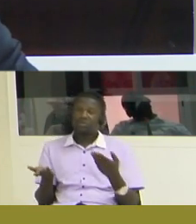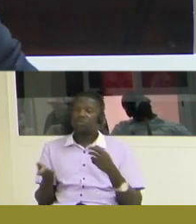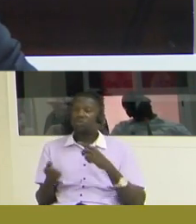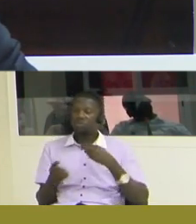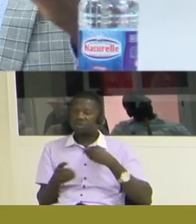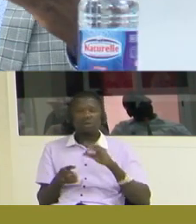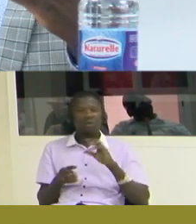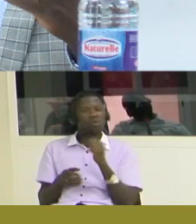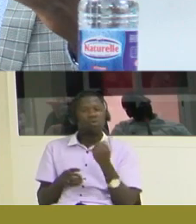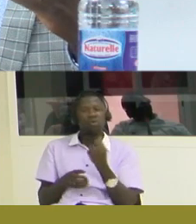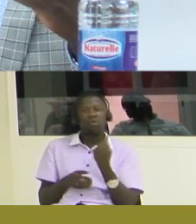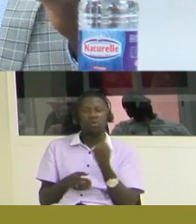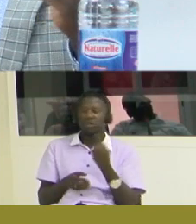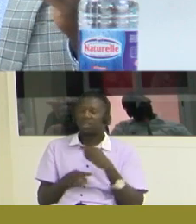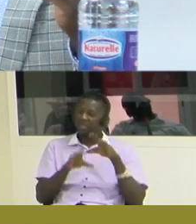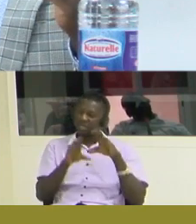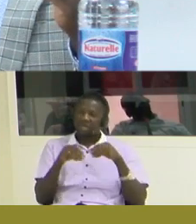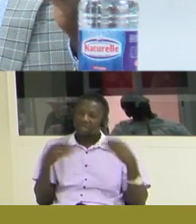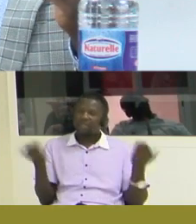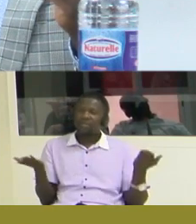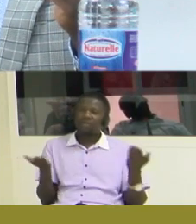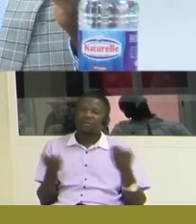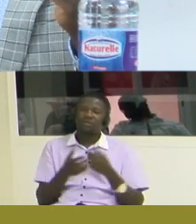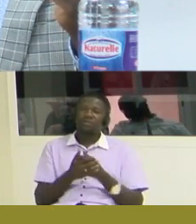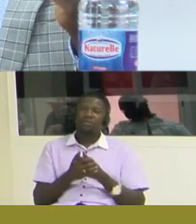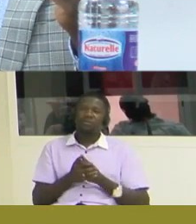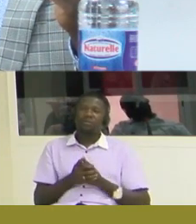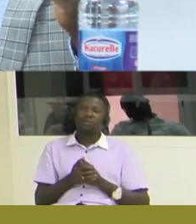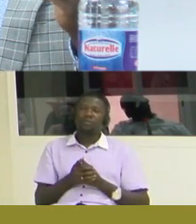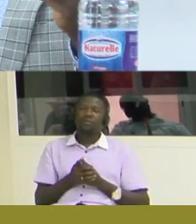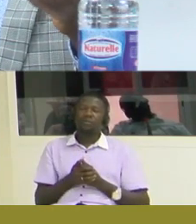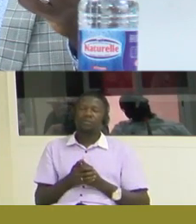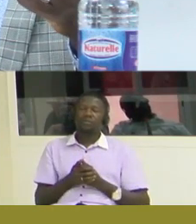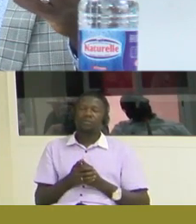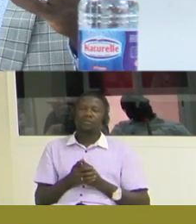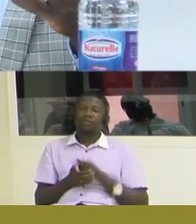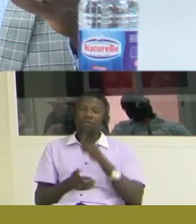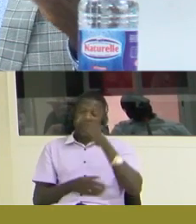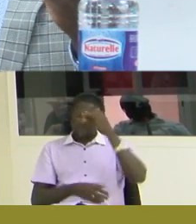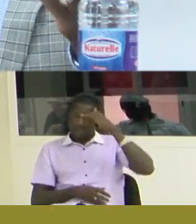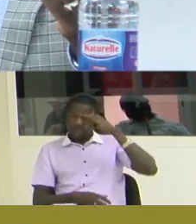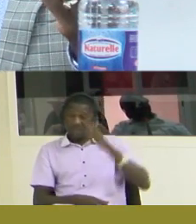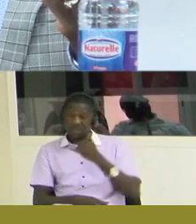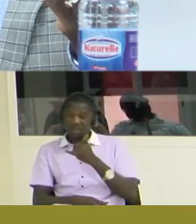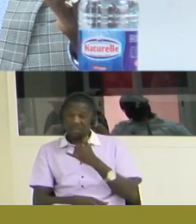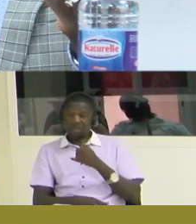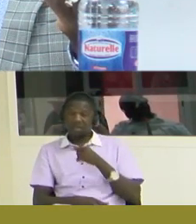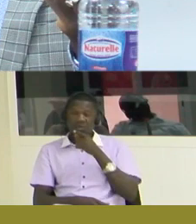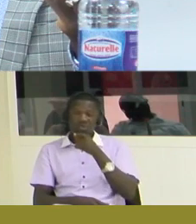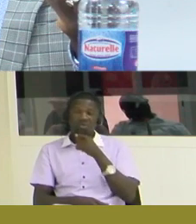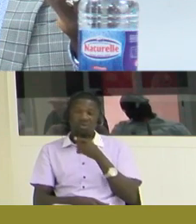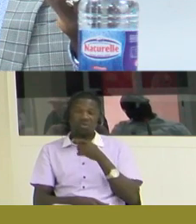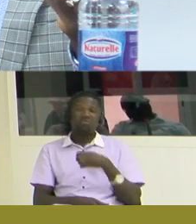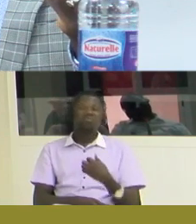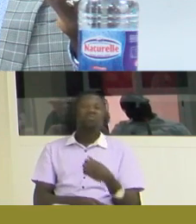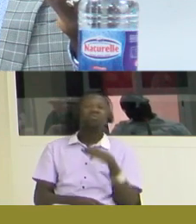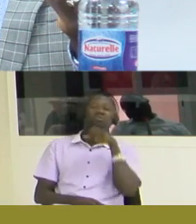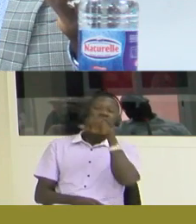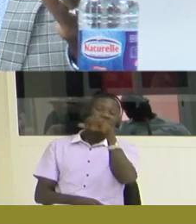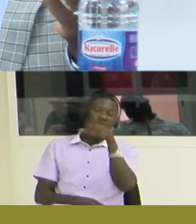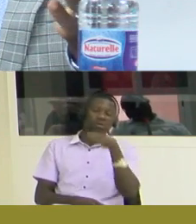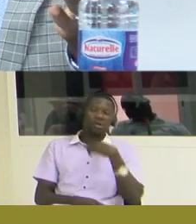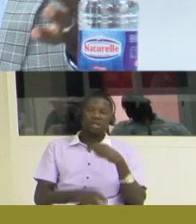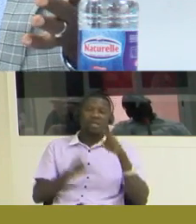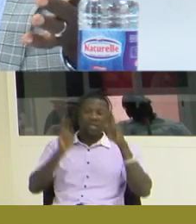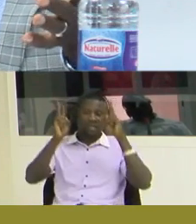would you agree that you are brainwashed by Jamie into